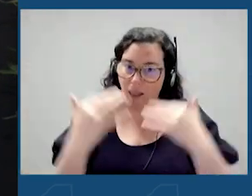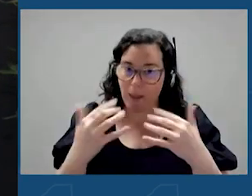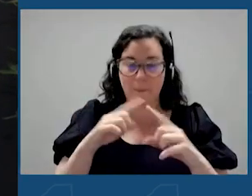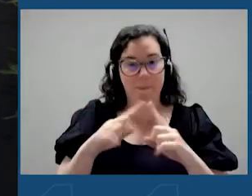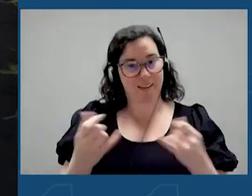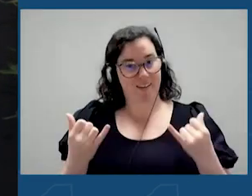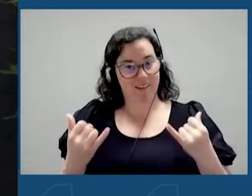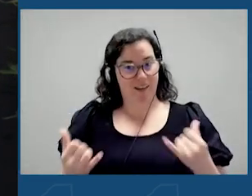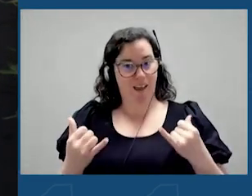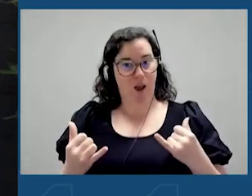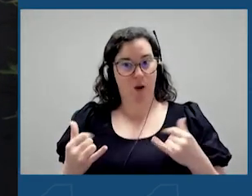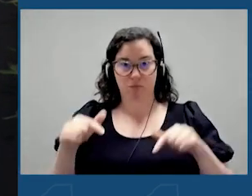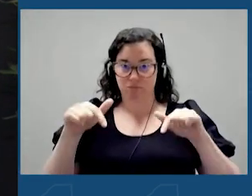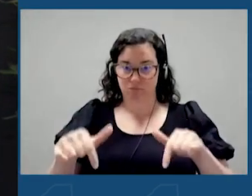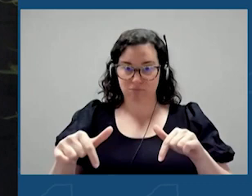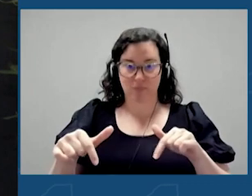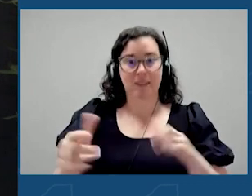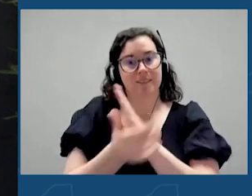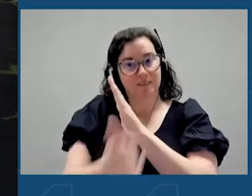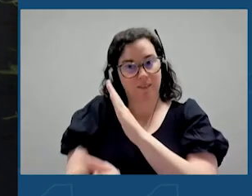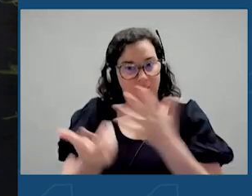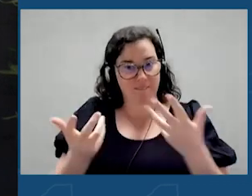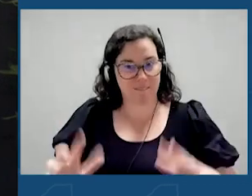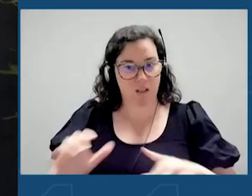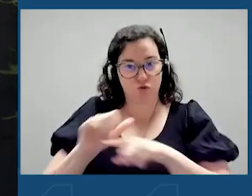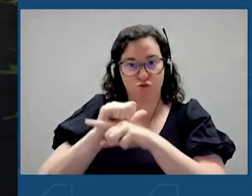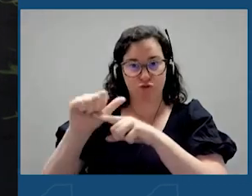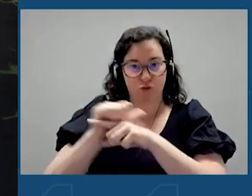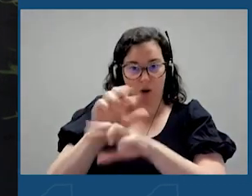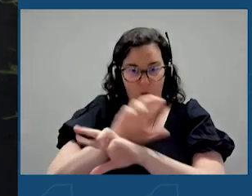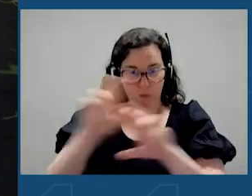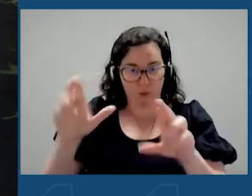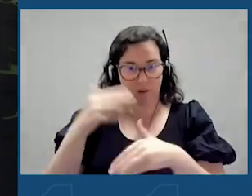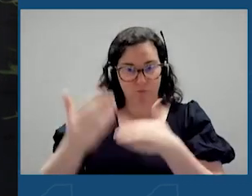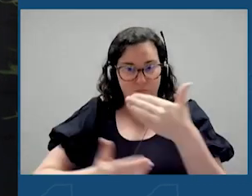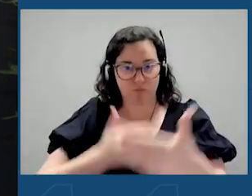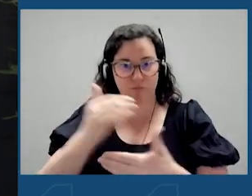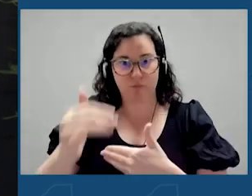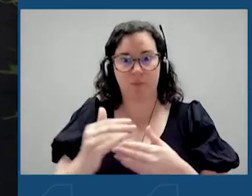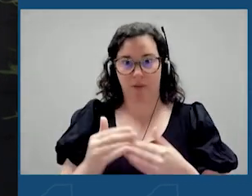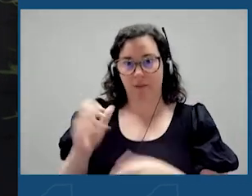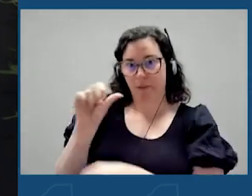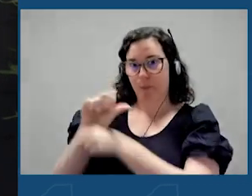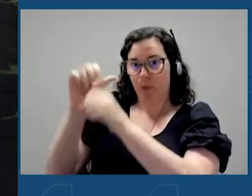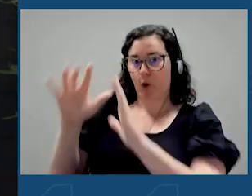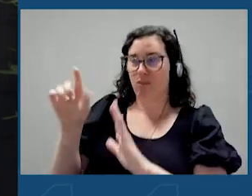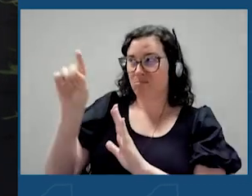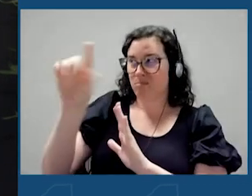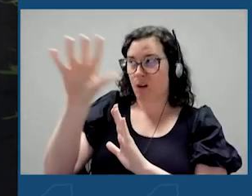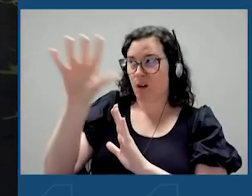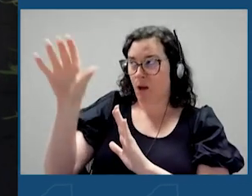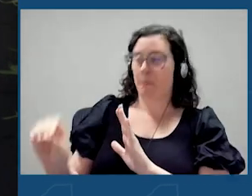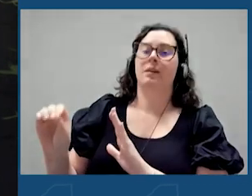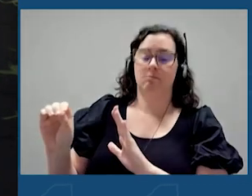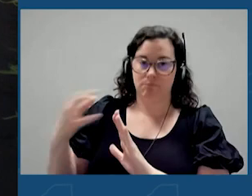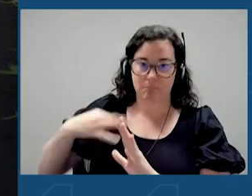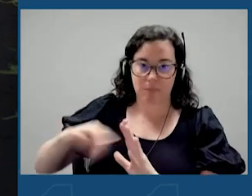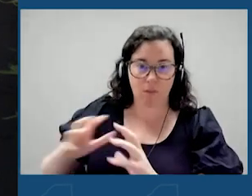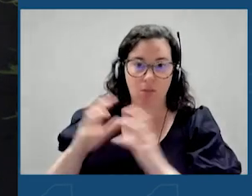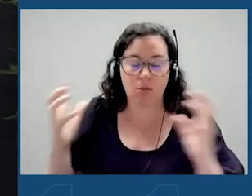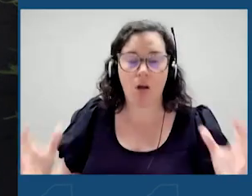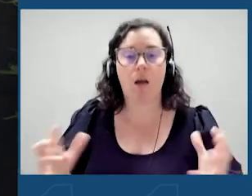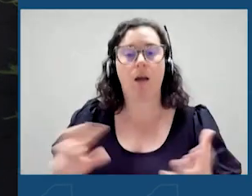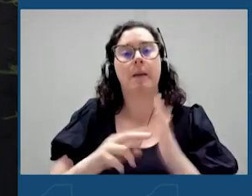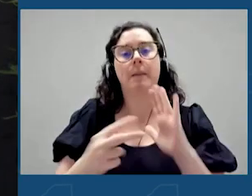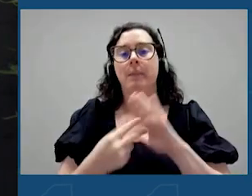have them here ready to step into these jobs so they can be productive. That's so much better for the employers. And so we have partners in education, youth